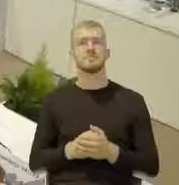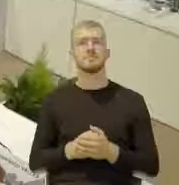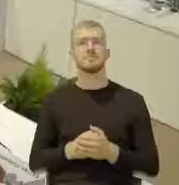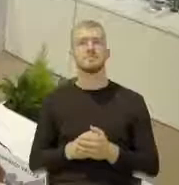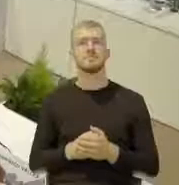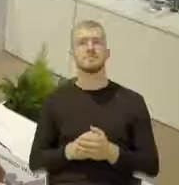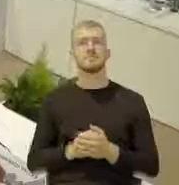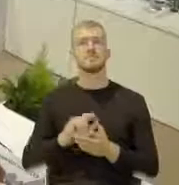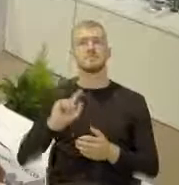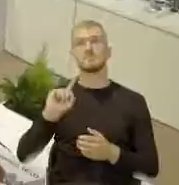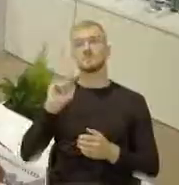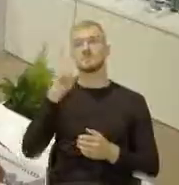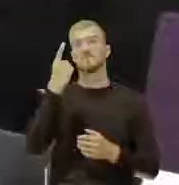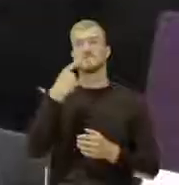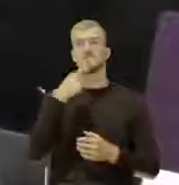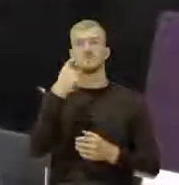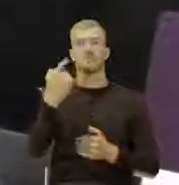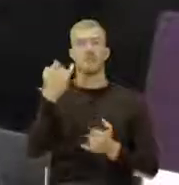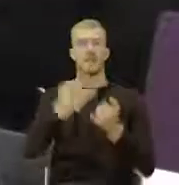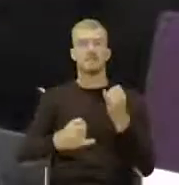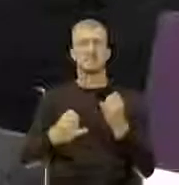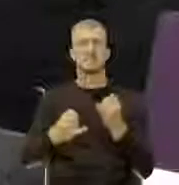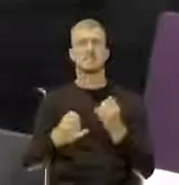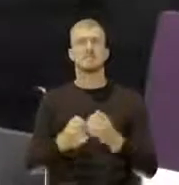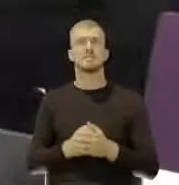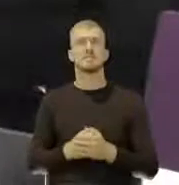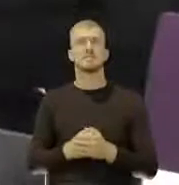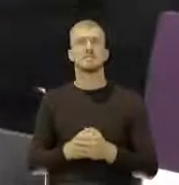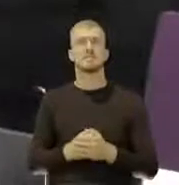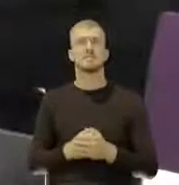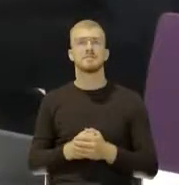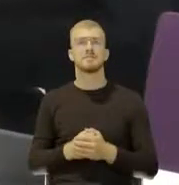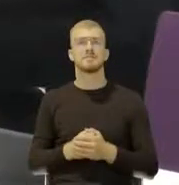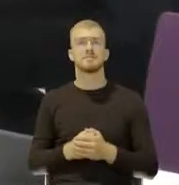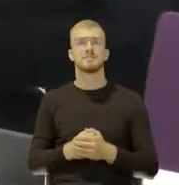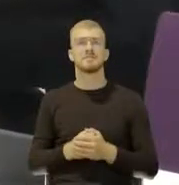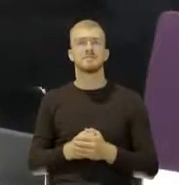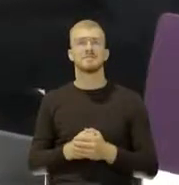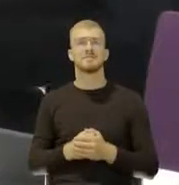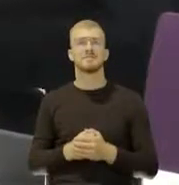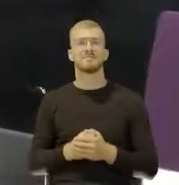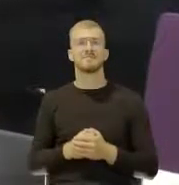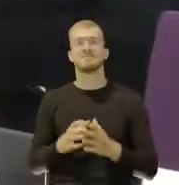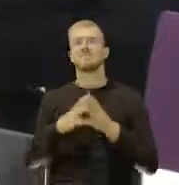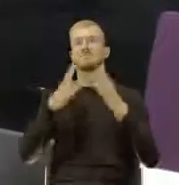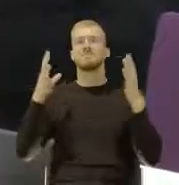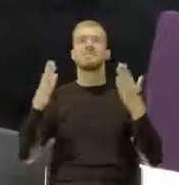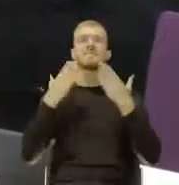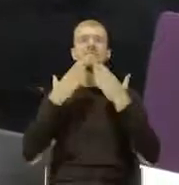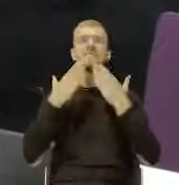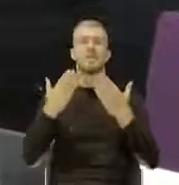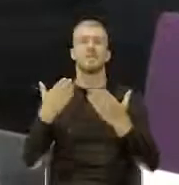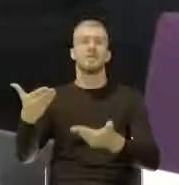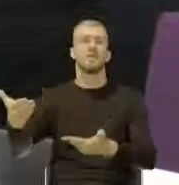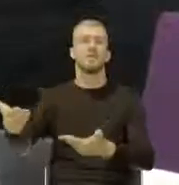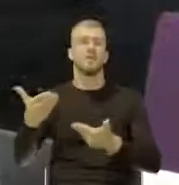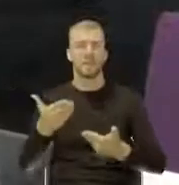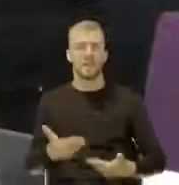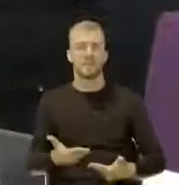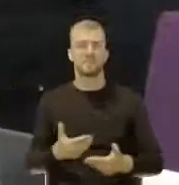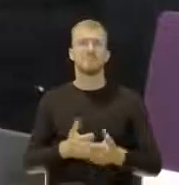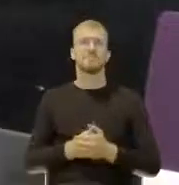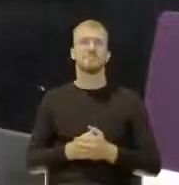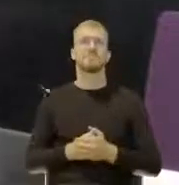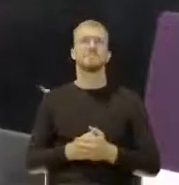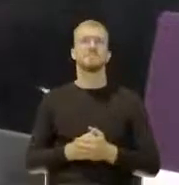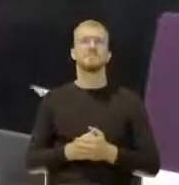Dear friends and colleagues, thank you for having me at this important a debate and giving me